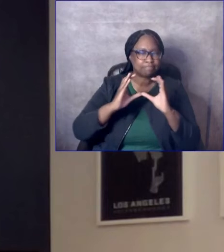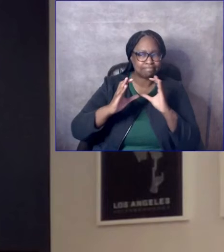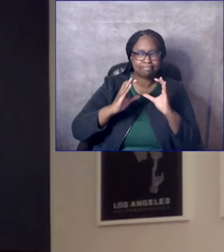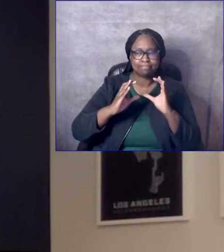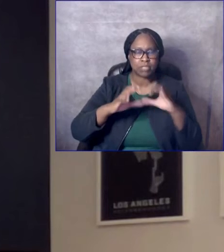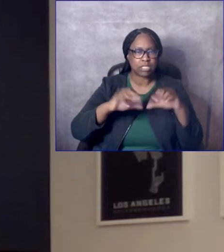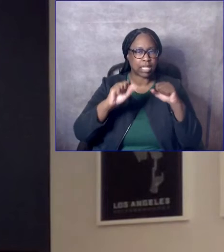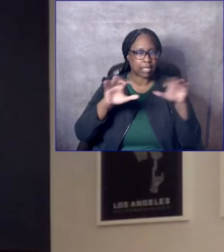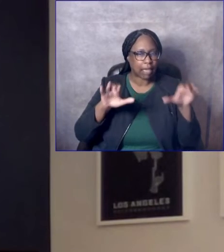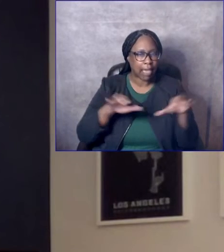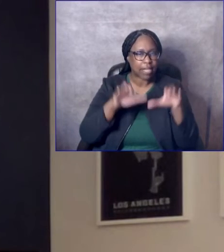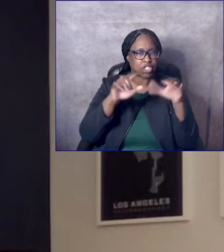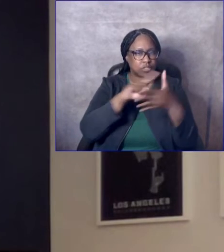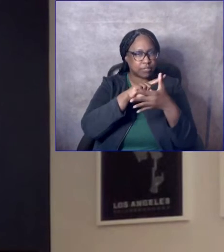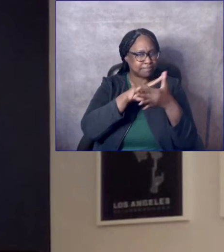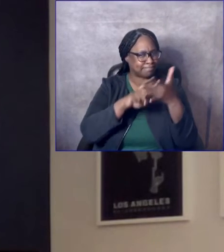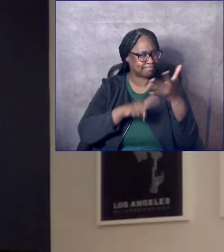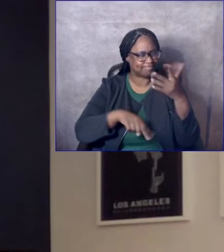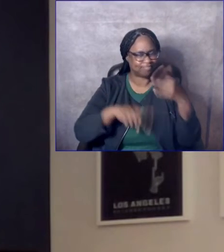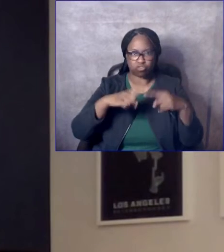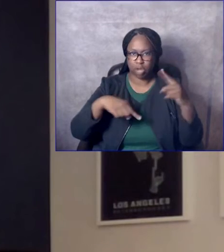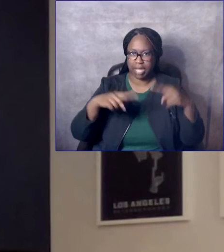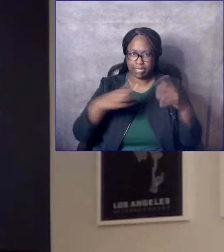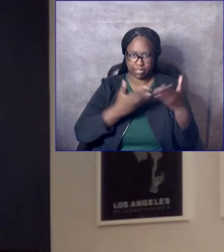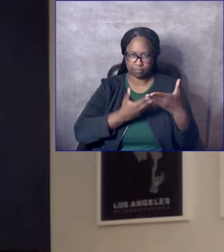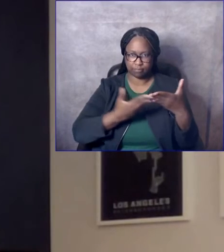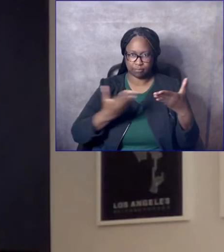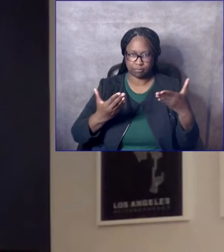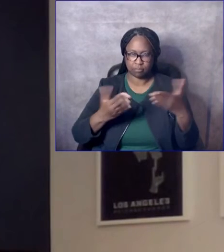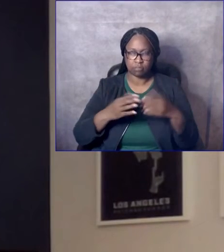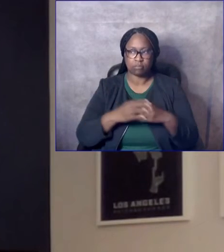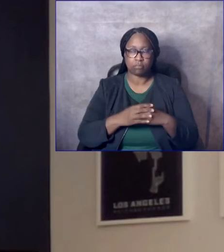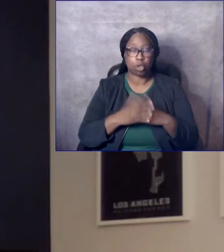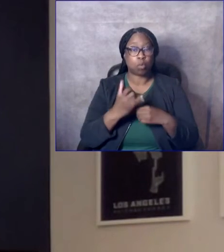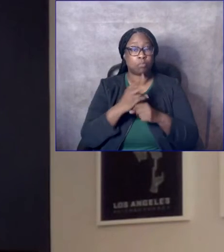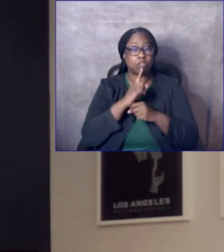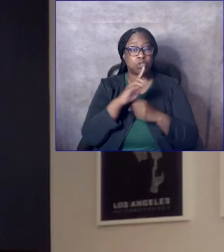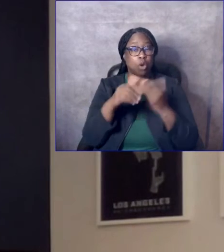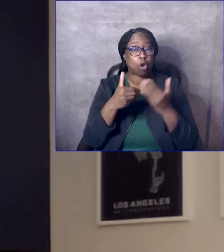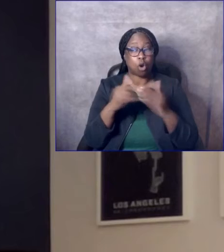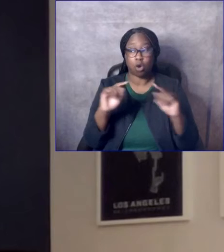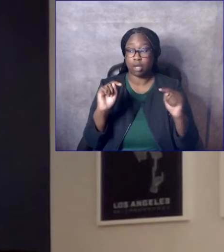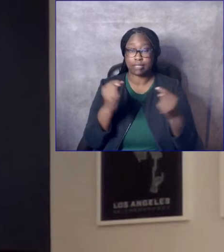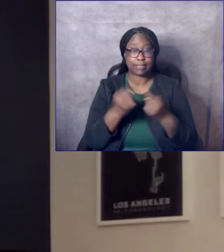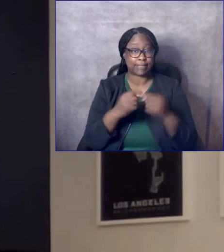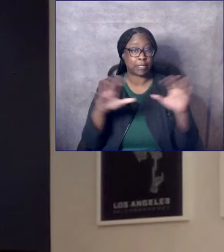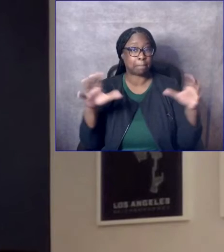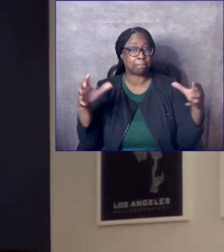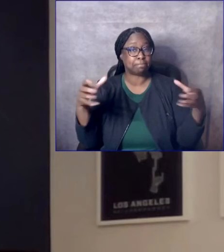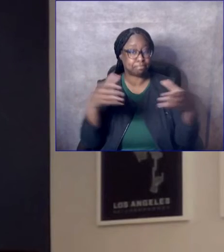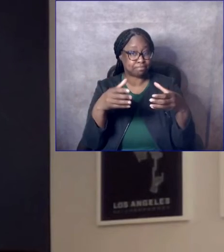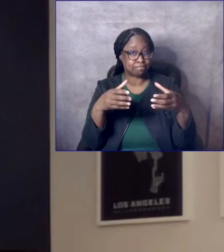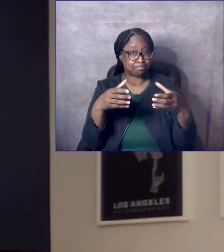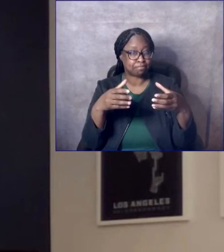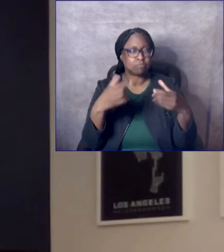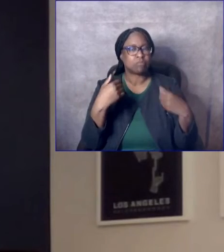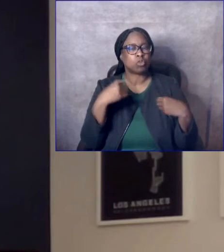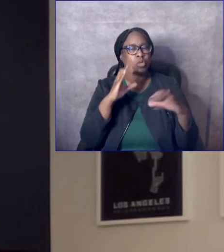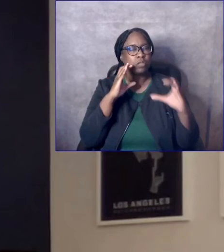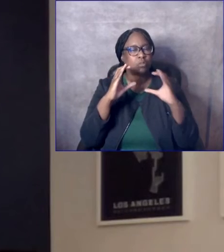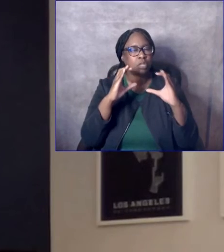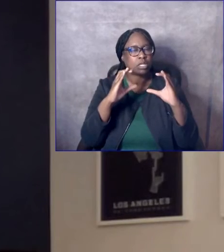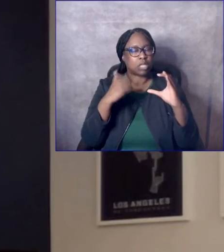variety of different things. And so we always make sure that we're bringing all of our teams together. I think as communicators, we have a really important role to